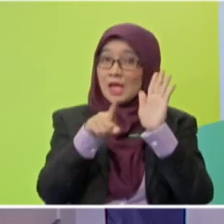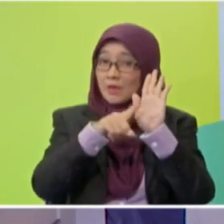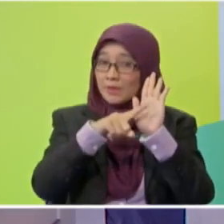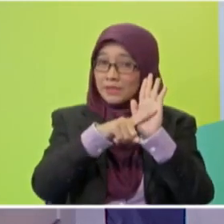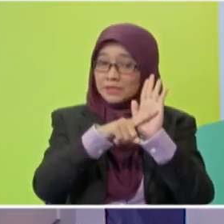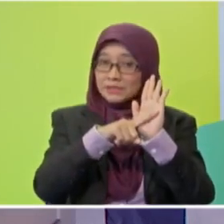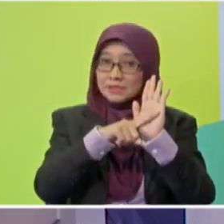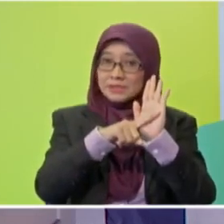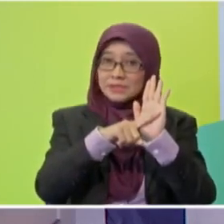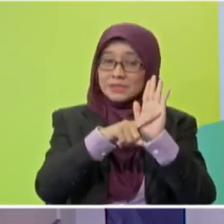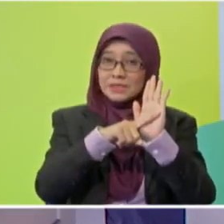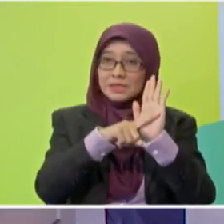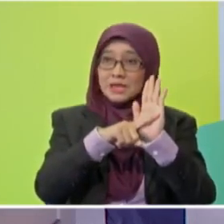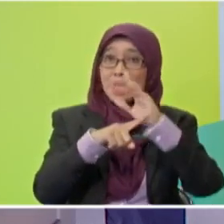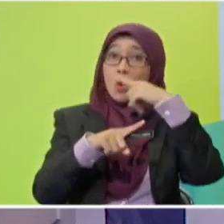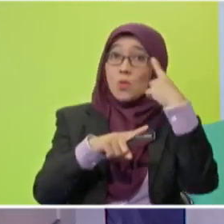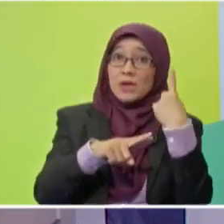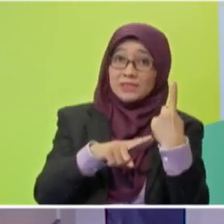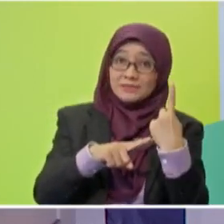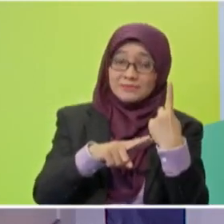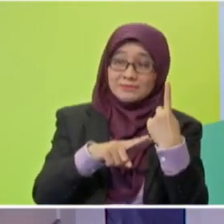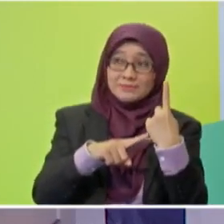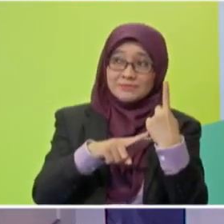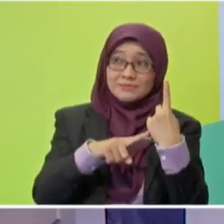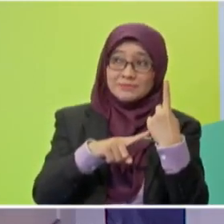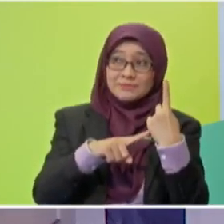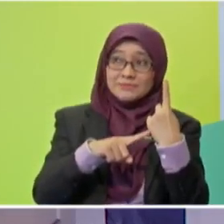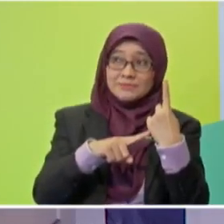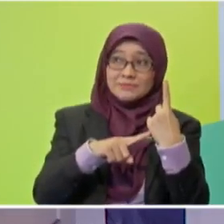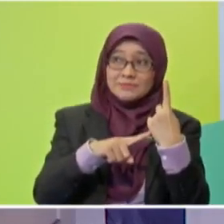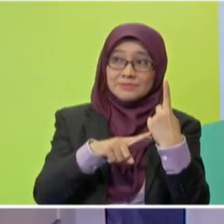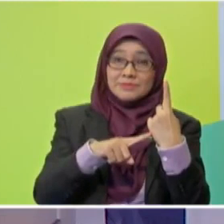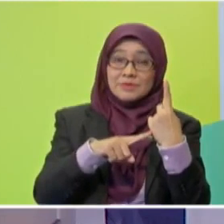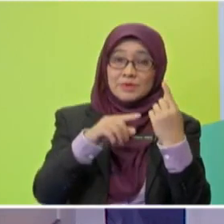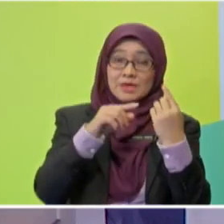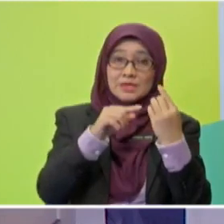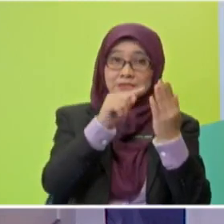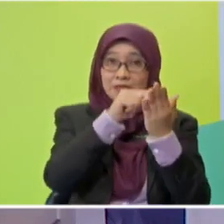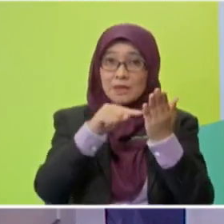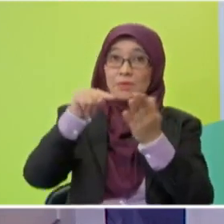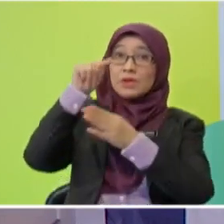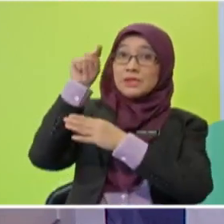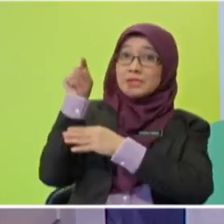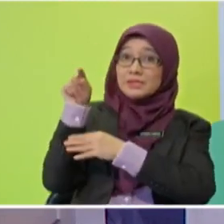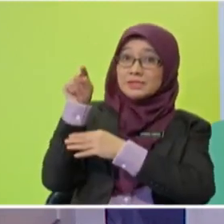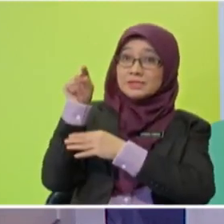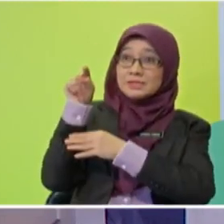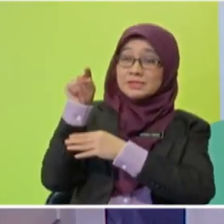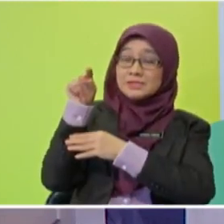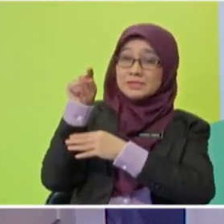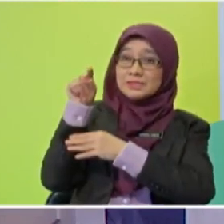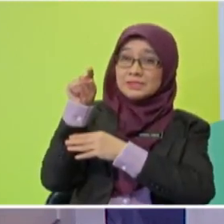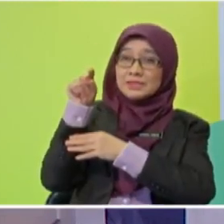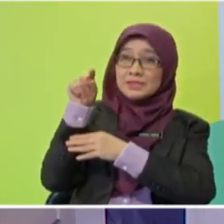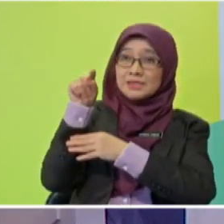10 minus 9, what is the balance? equals to 1. Yes. So the balance, we bring it here. Okay. We bring it to the next box. So